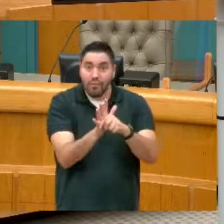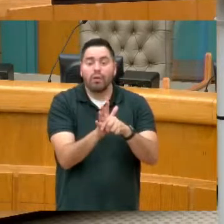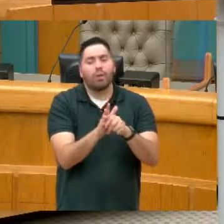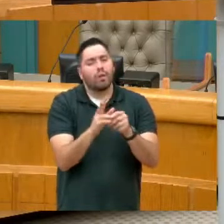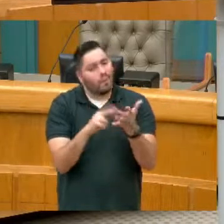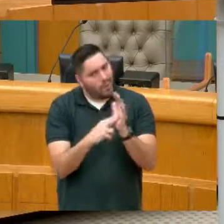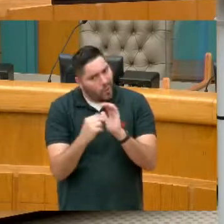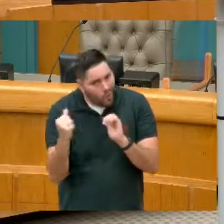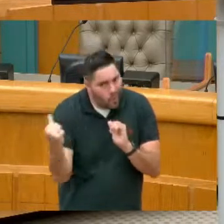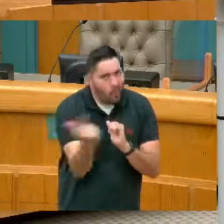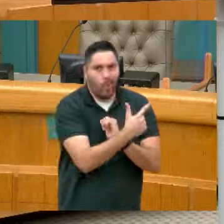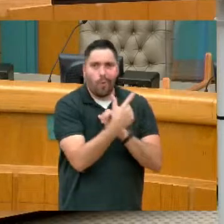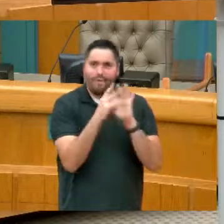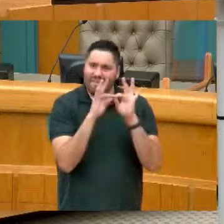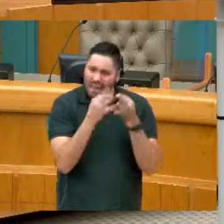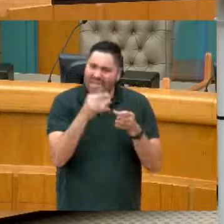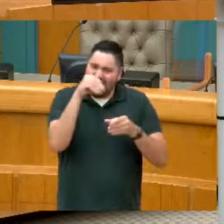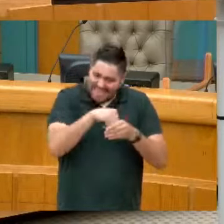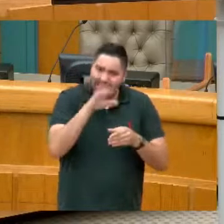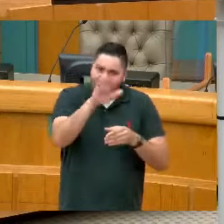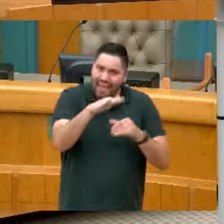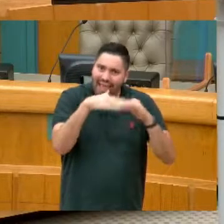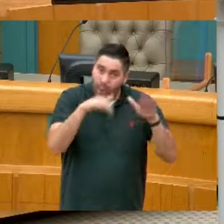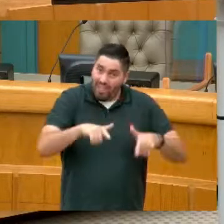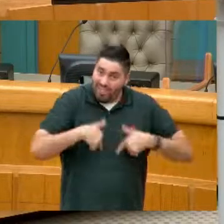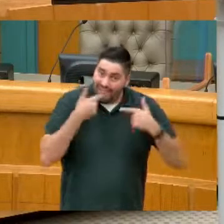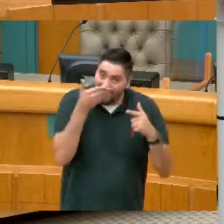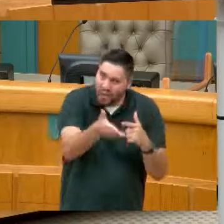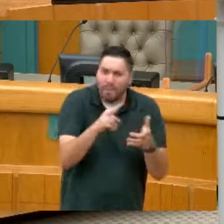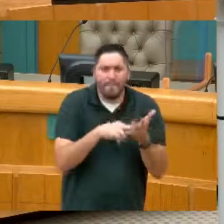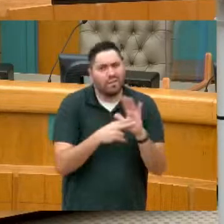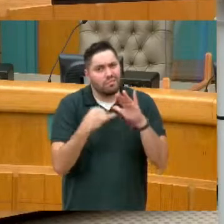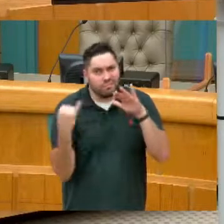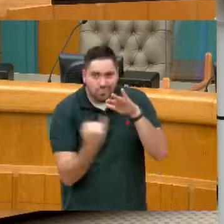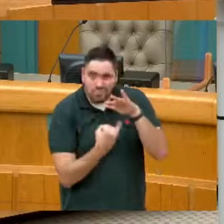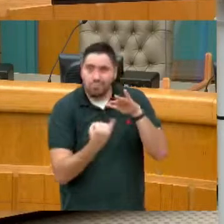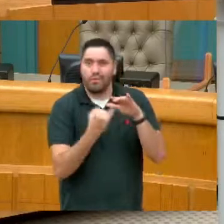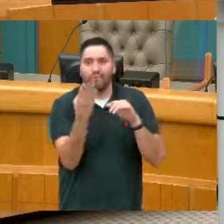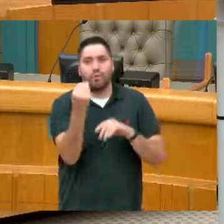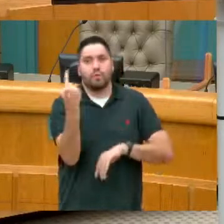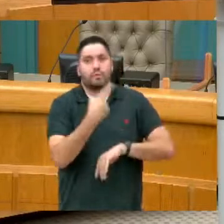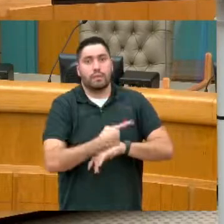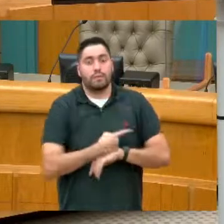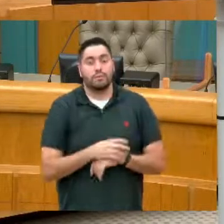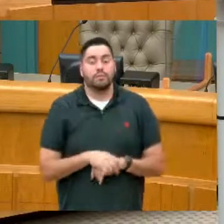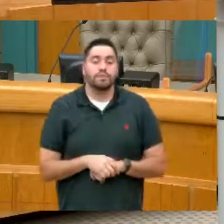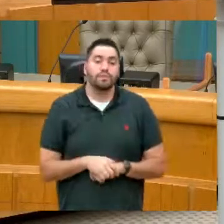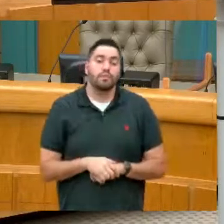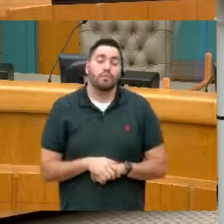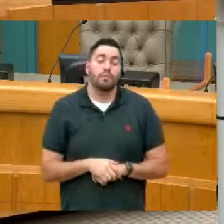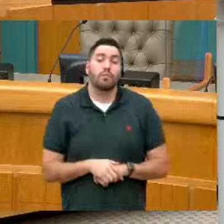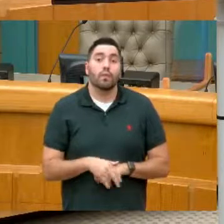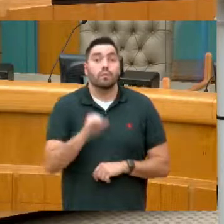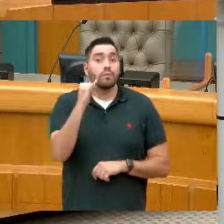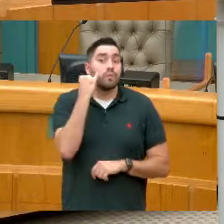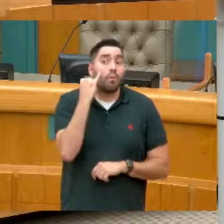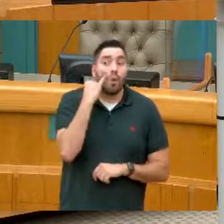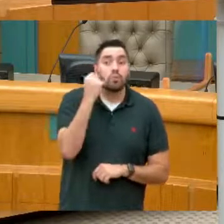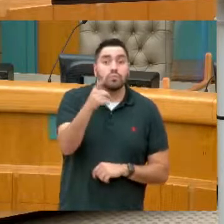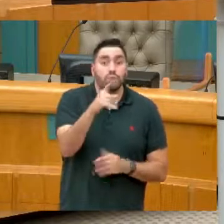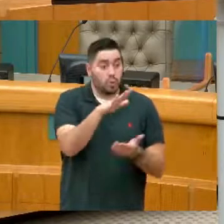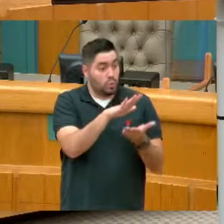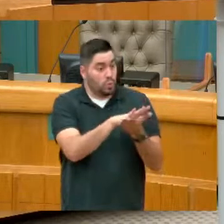symptoms. If you have been exposed to someone who is COVID-19 positive,